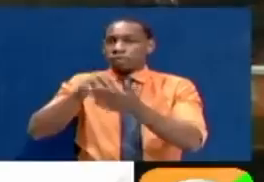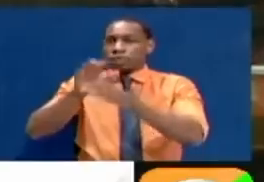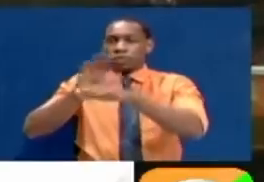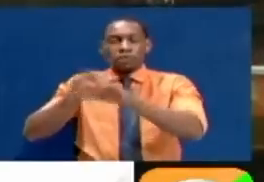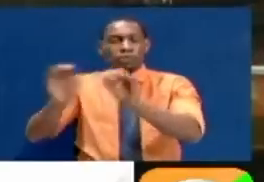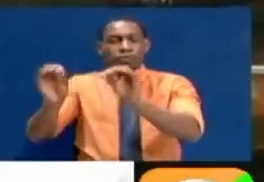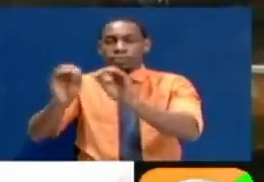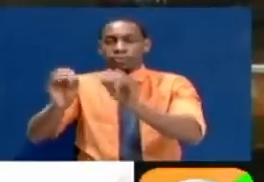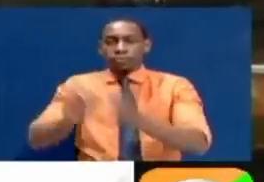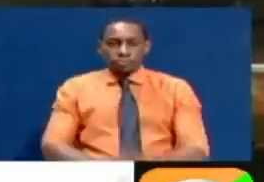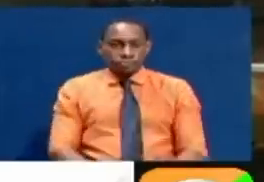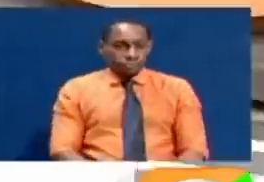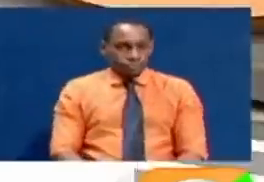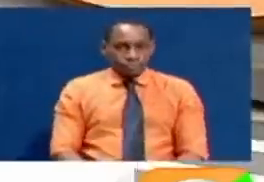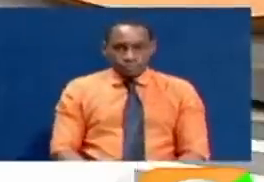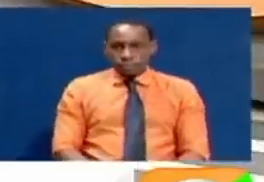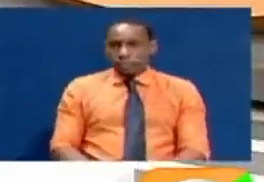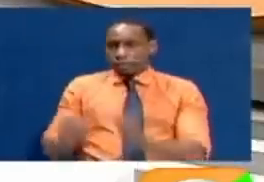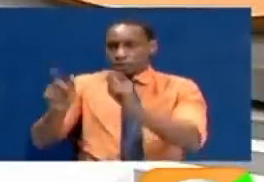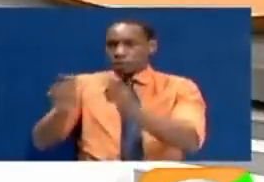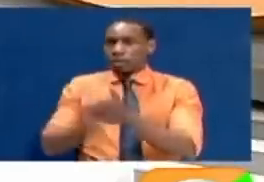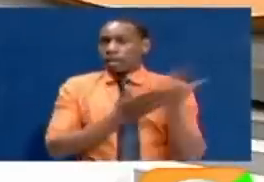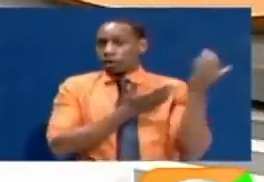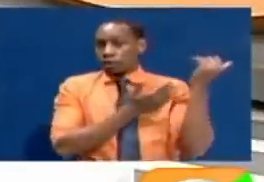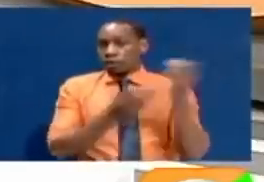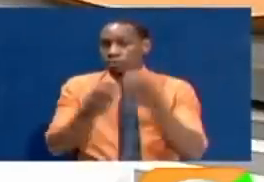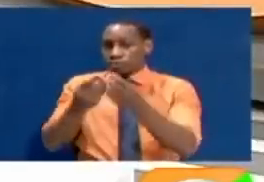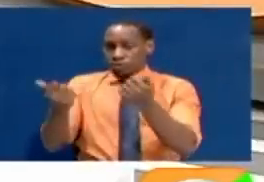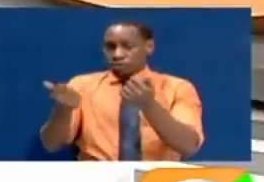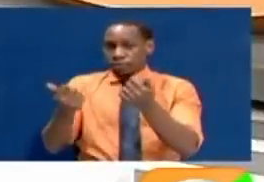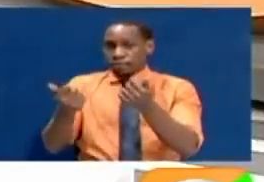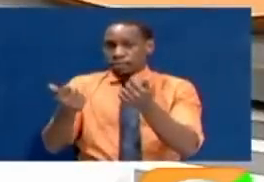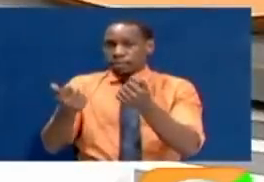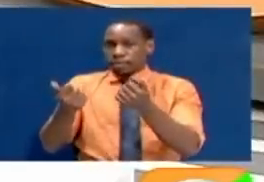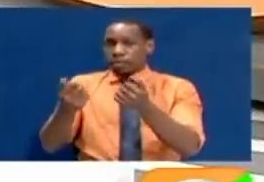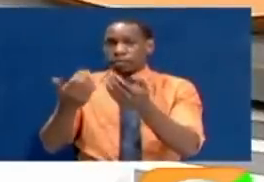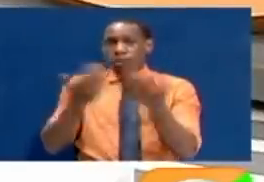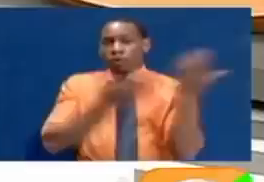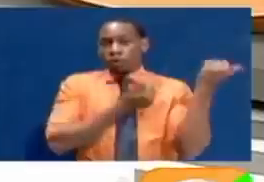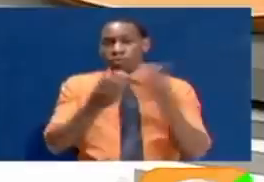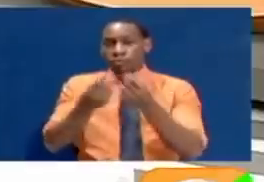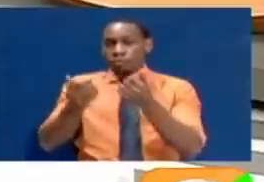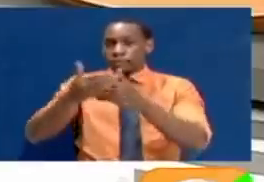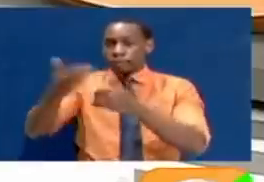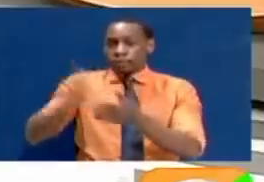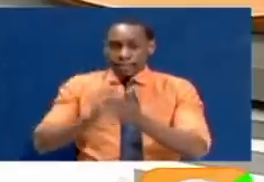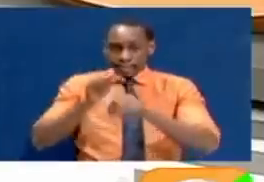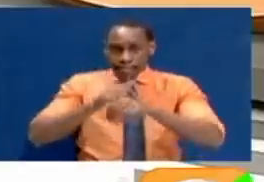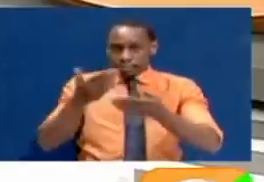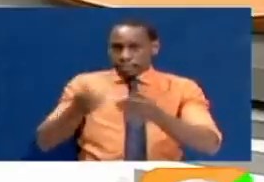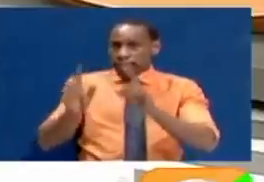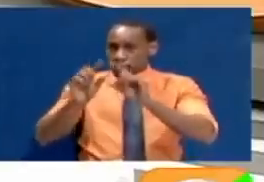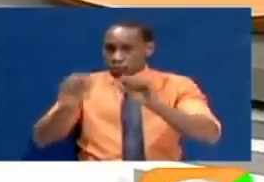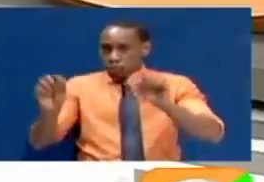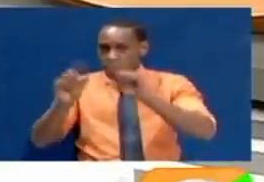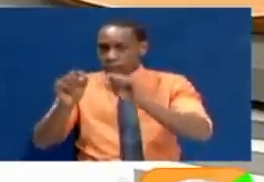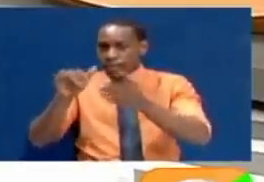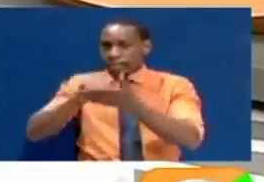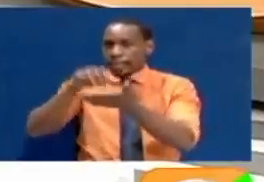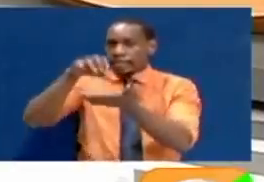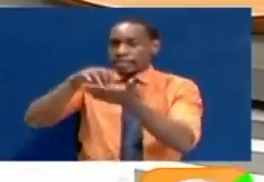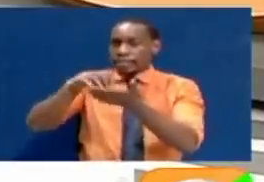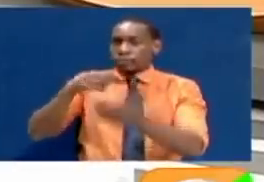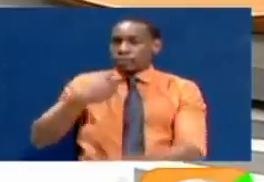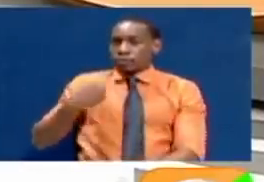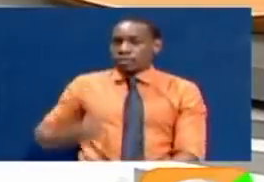friendly. All right, Chris, I hope that's been rectified, or I hope it will be going forward. In the meantime, you mentioned the situation